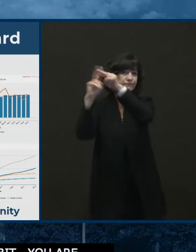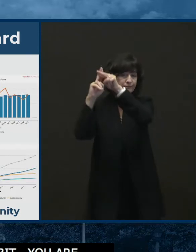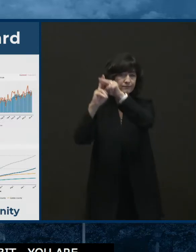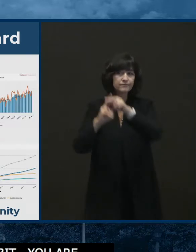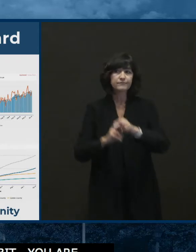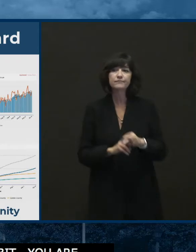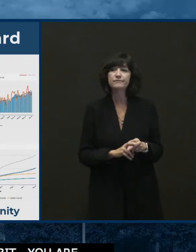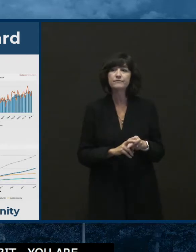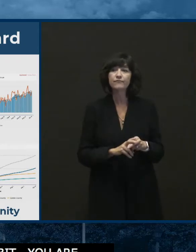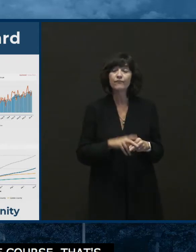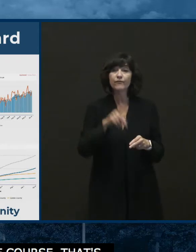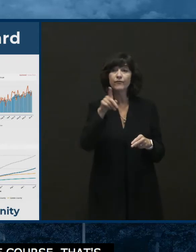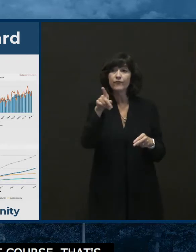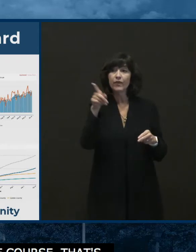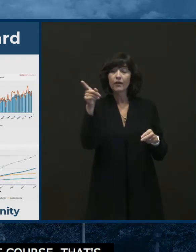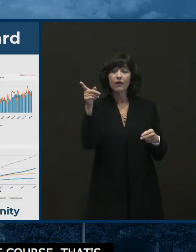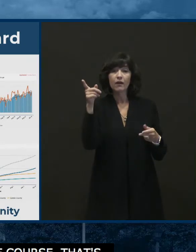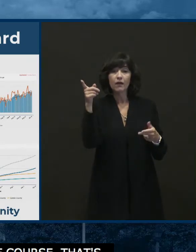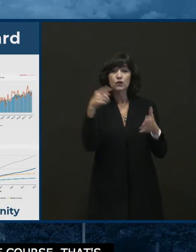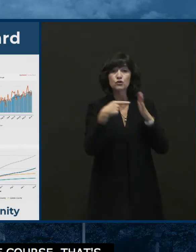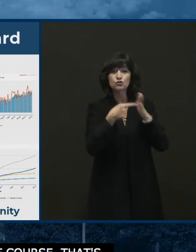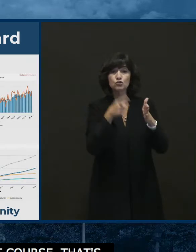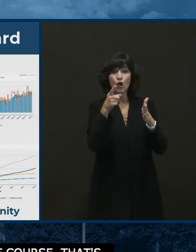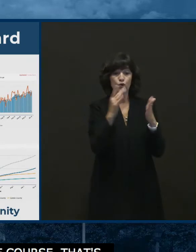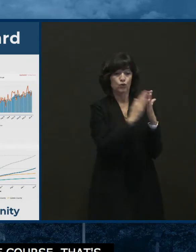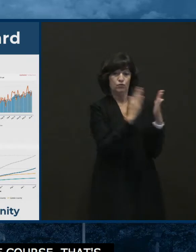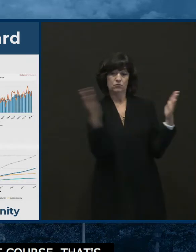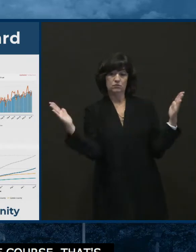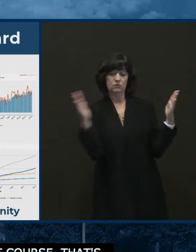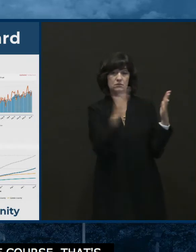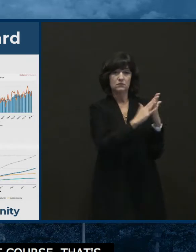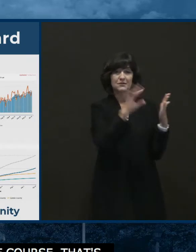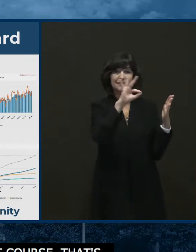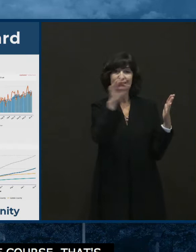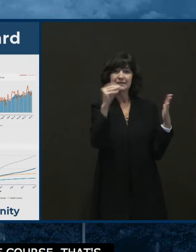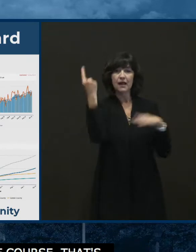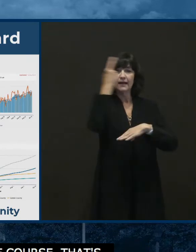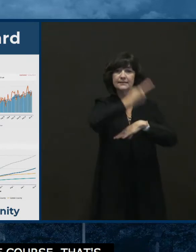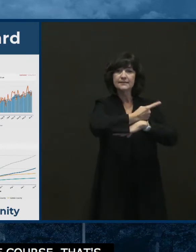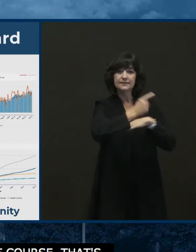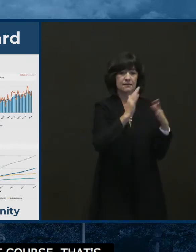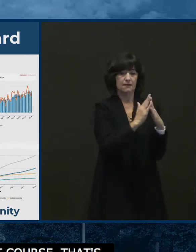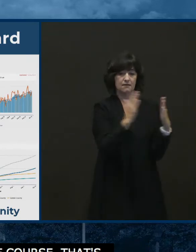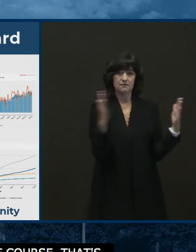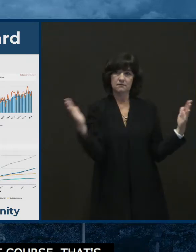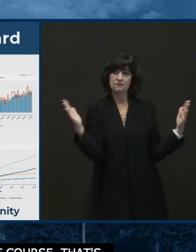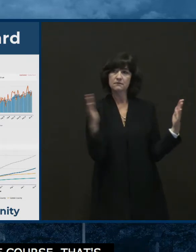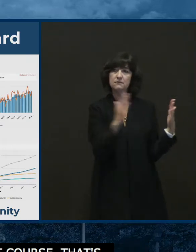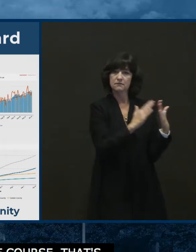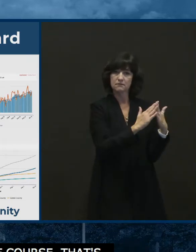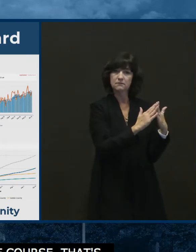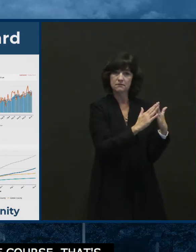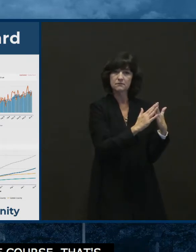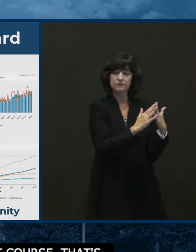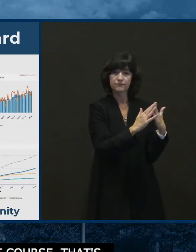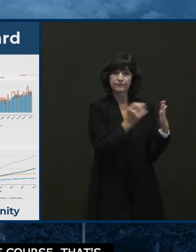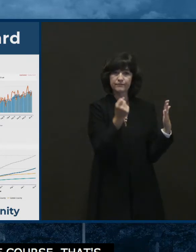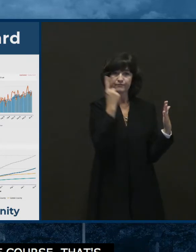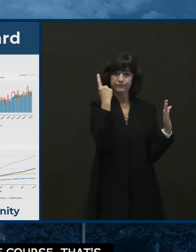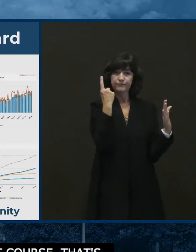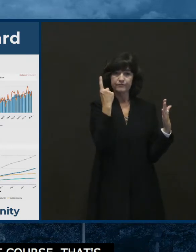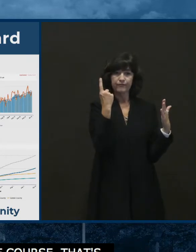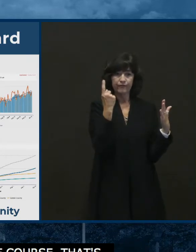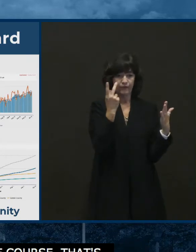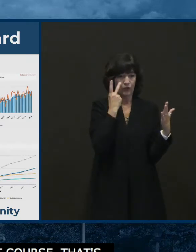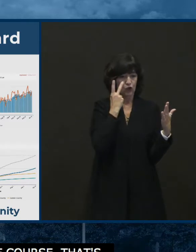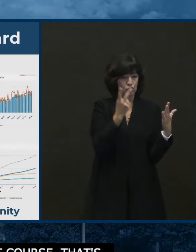the 90-day view, you can see more pronounced the recent kind of uptick there after meeting kind of a